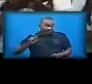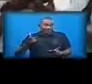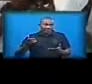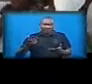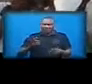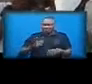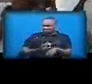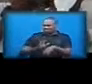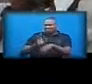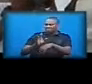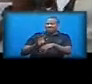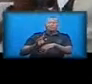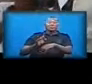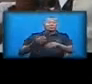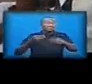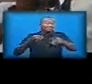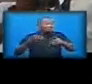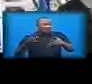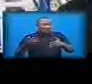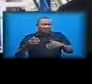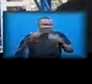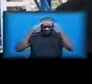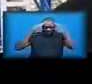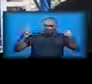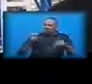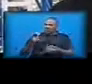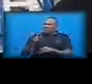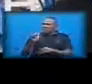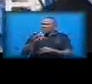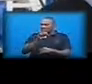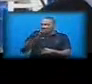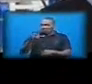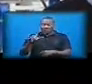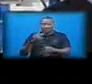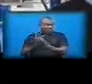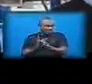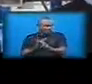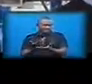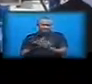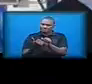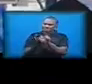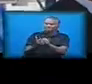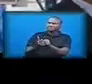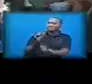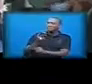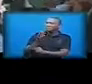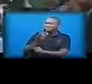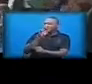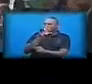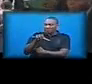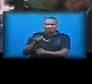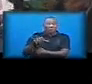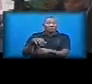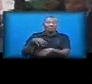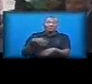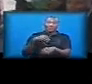in charge of trade and press culture at the Netherlands Embassy in Ghana, Manny Seja, was with managers of Minergy